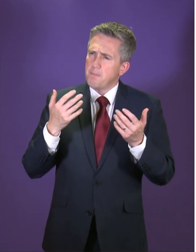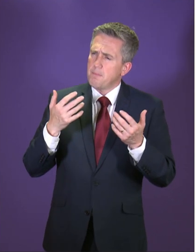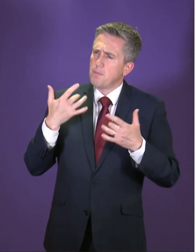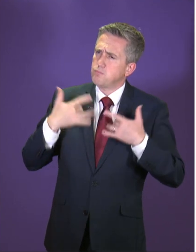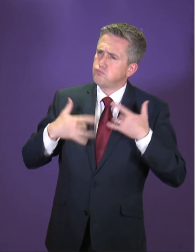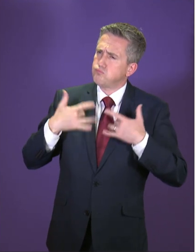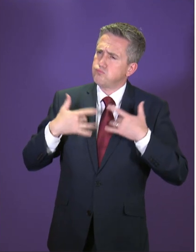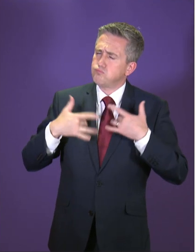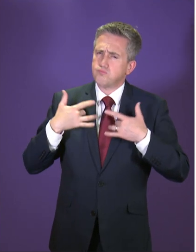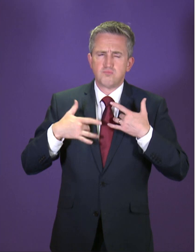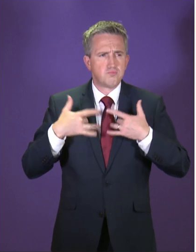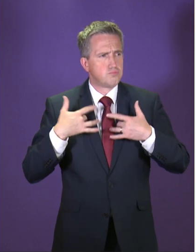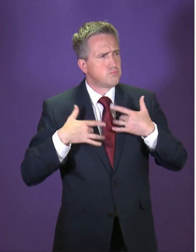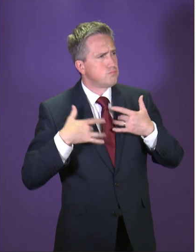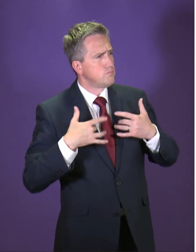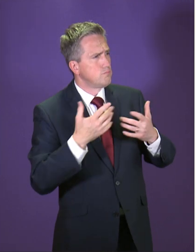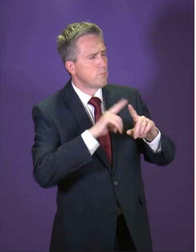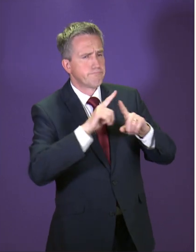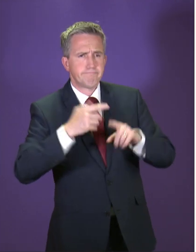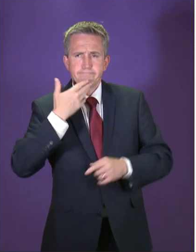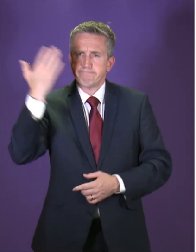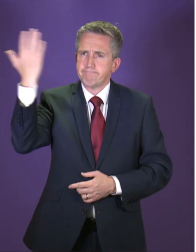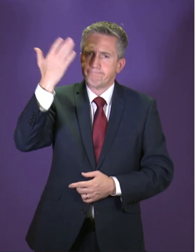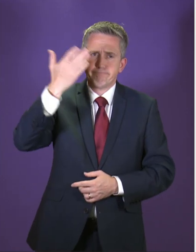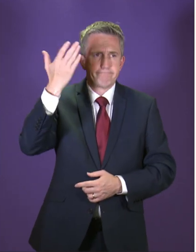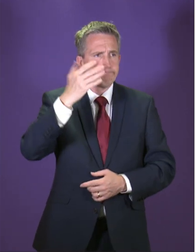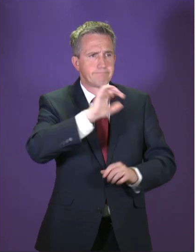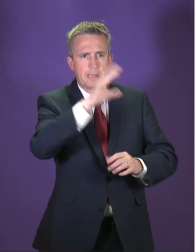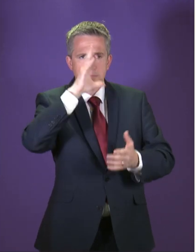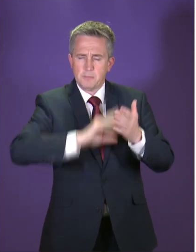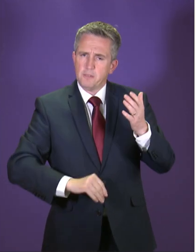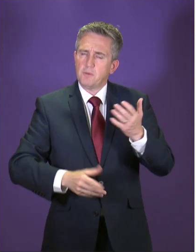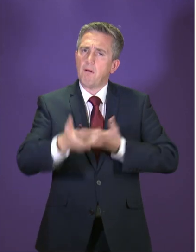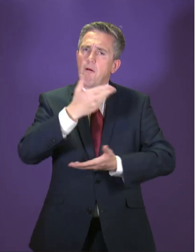different people and experiences.